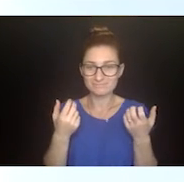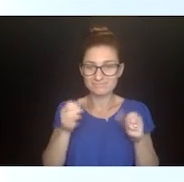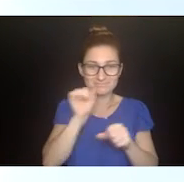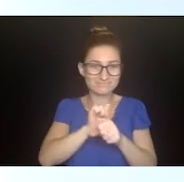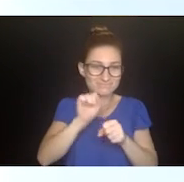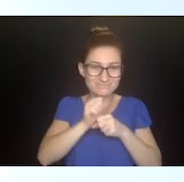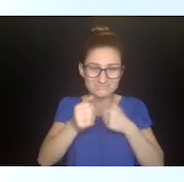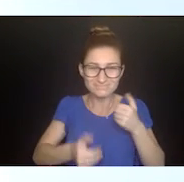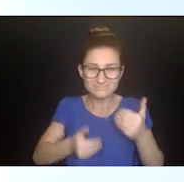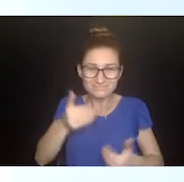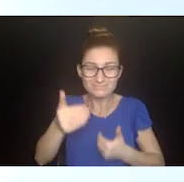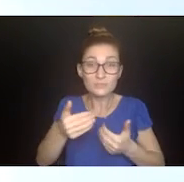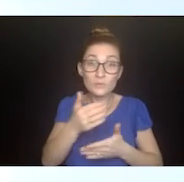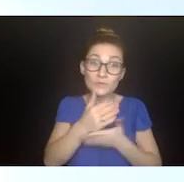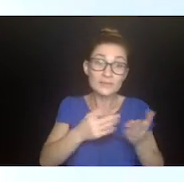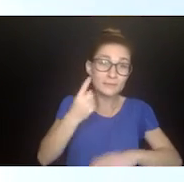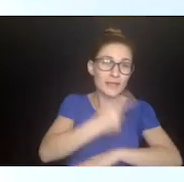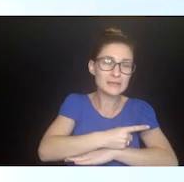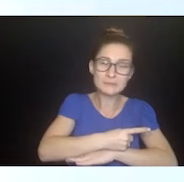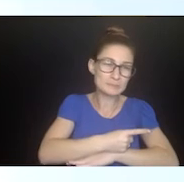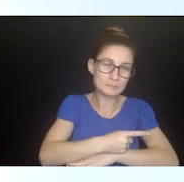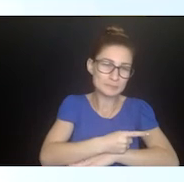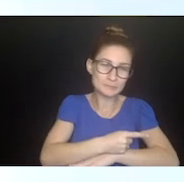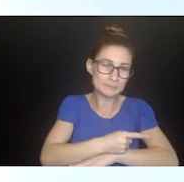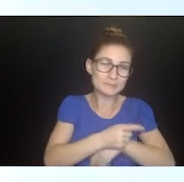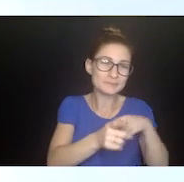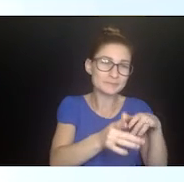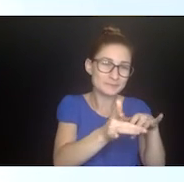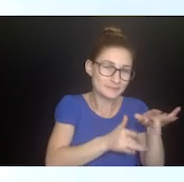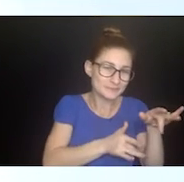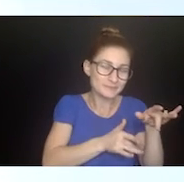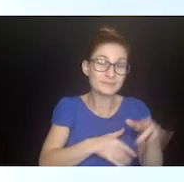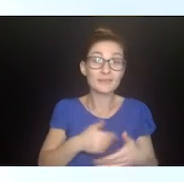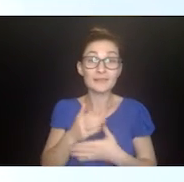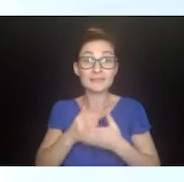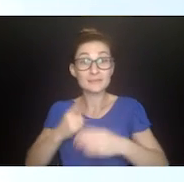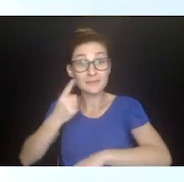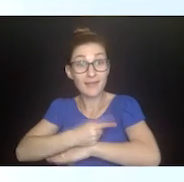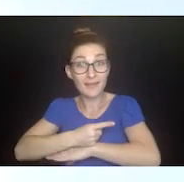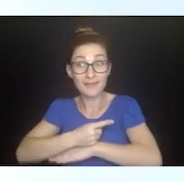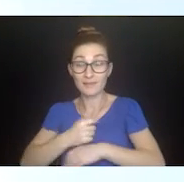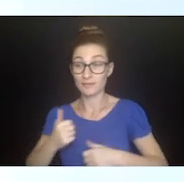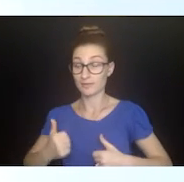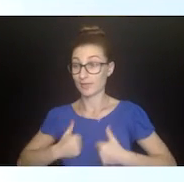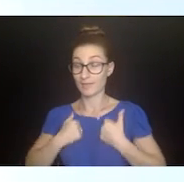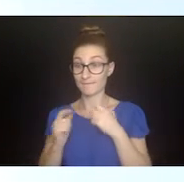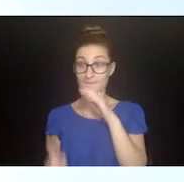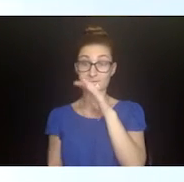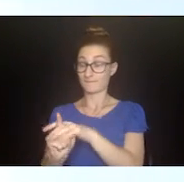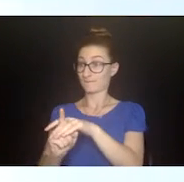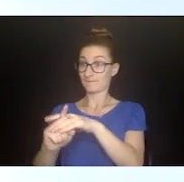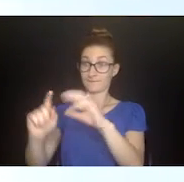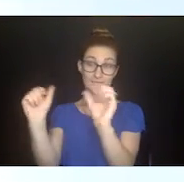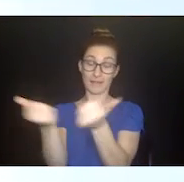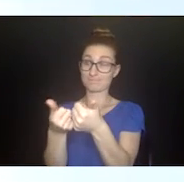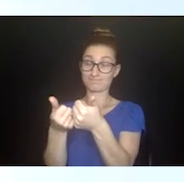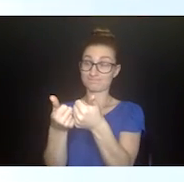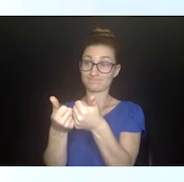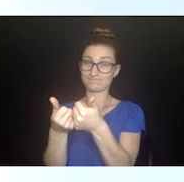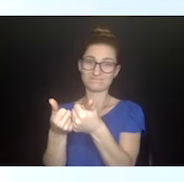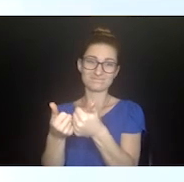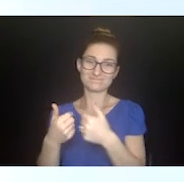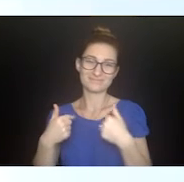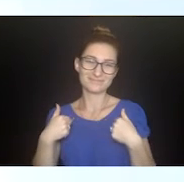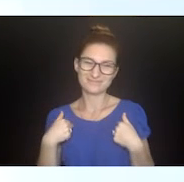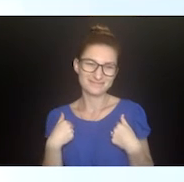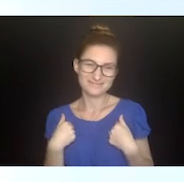days it doesn't happen, and I have days where life challenges, life's daily dharma comes into